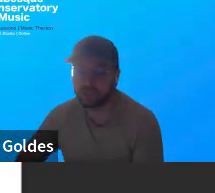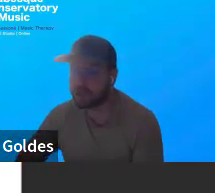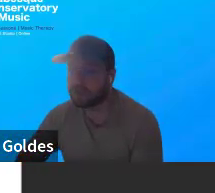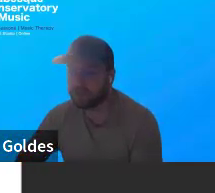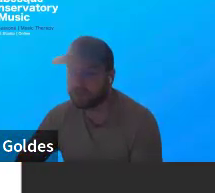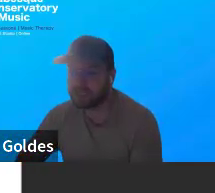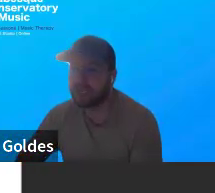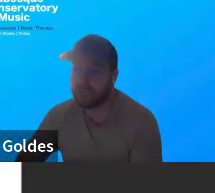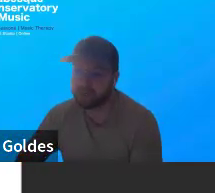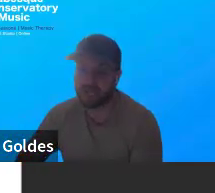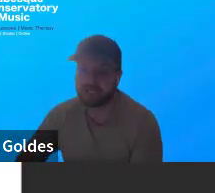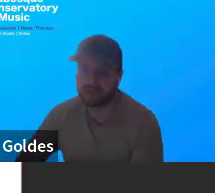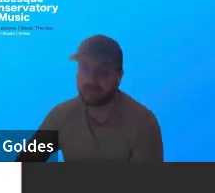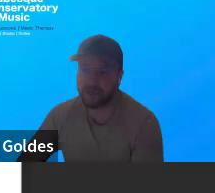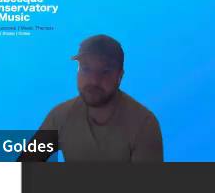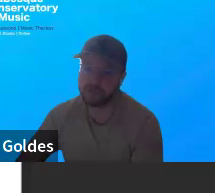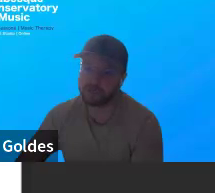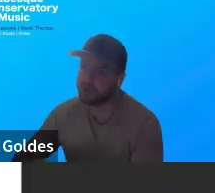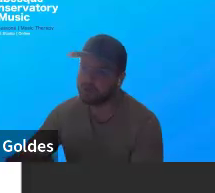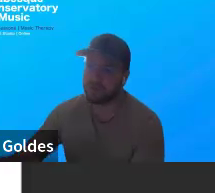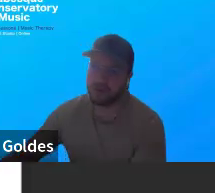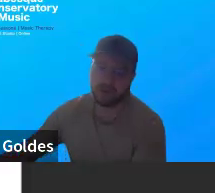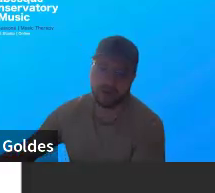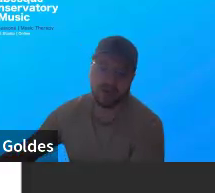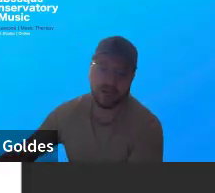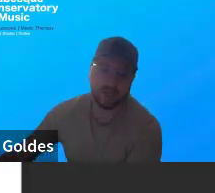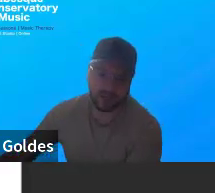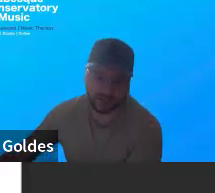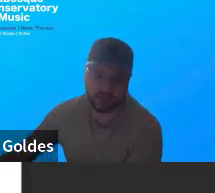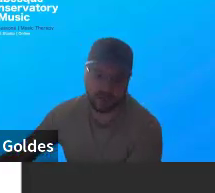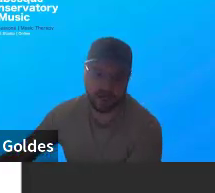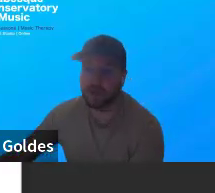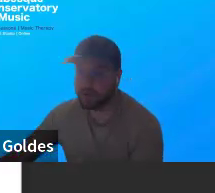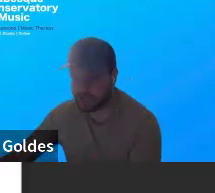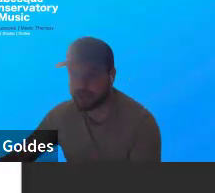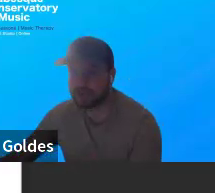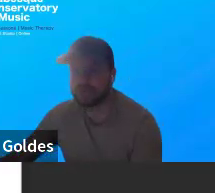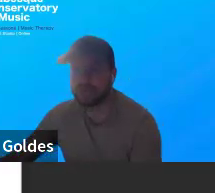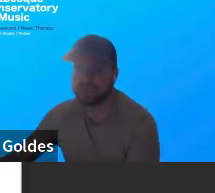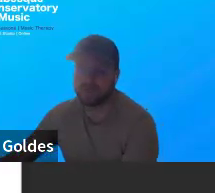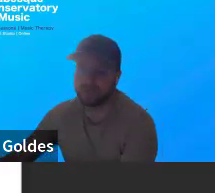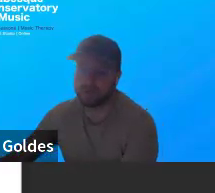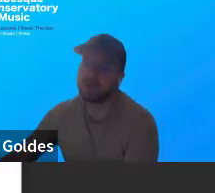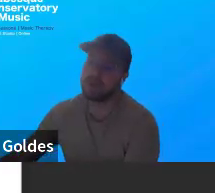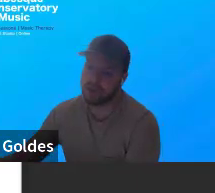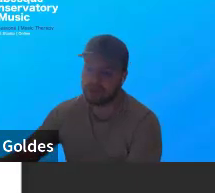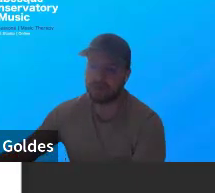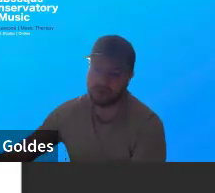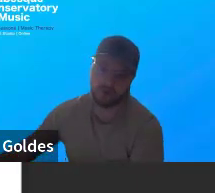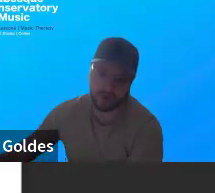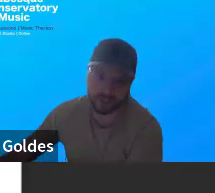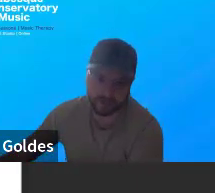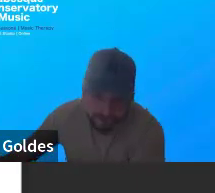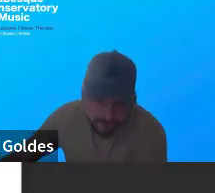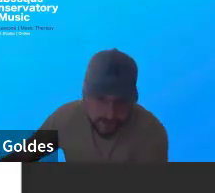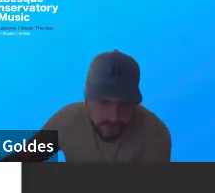lessons with us because a lot of families have been asking for that. So just wanted to throw it out there to let you know that this service is available